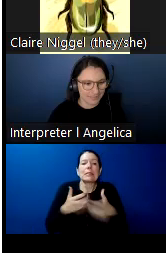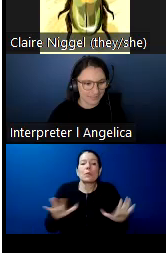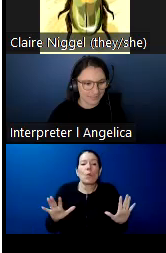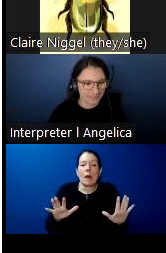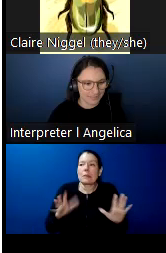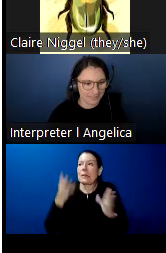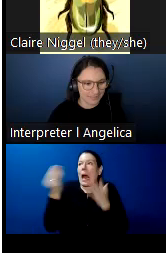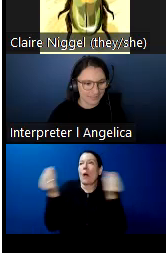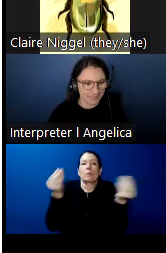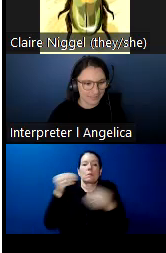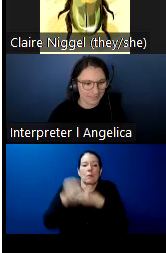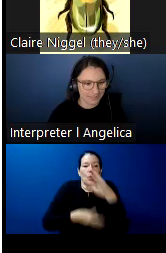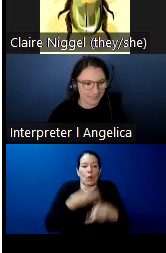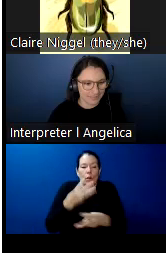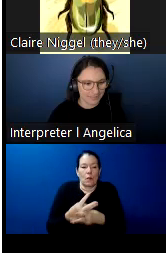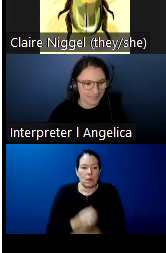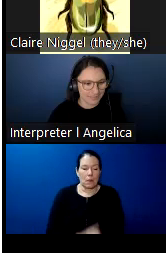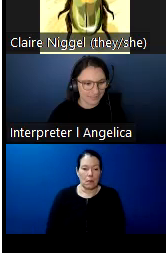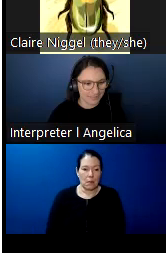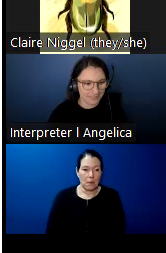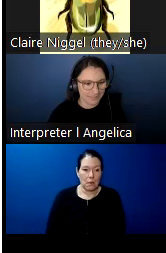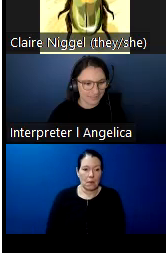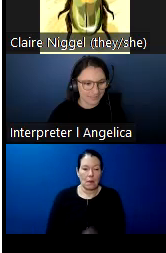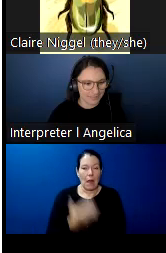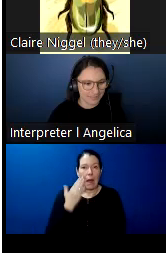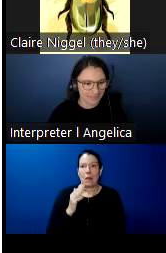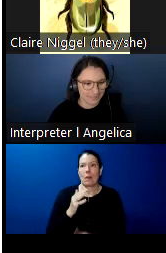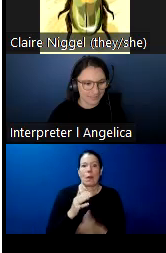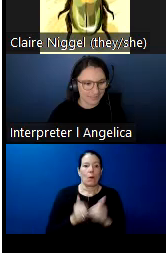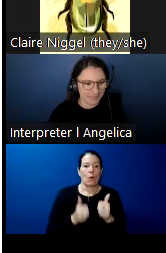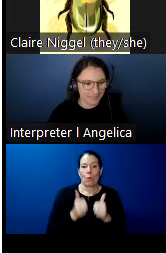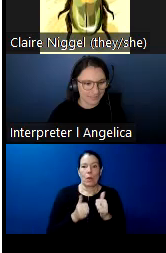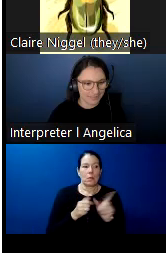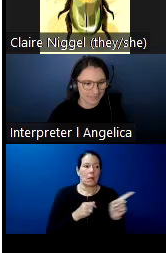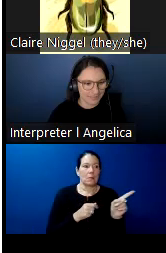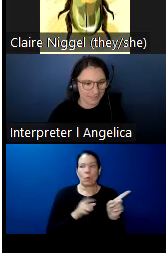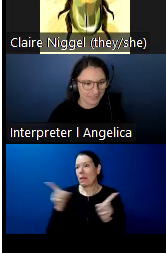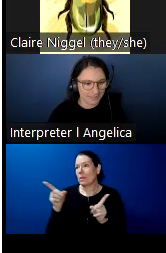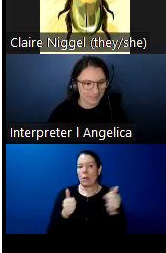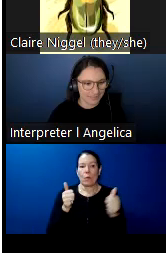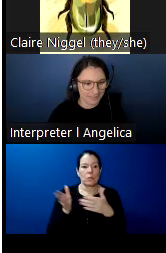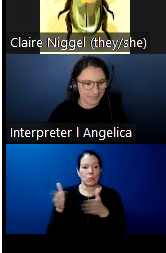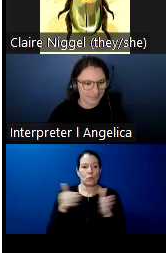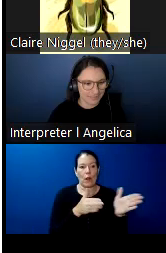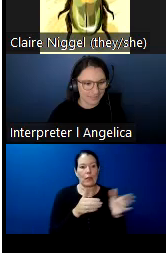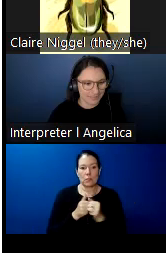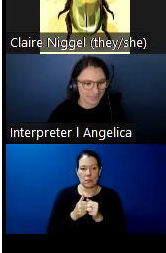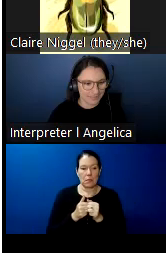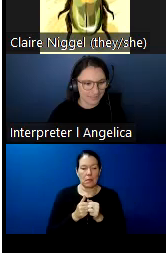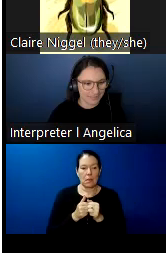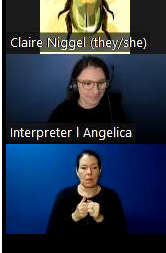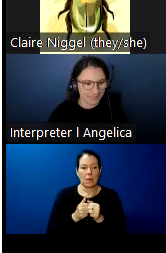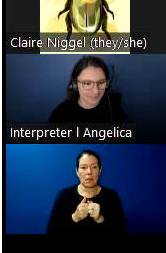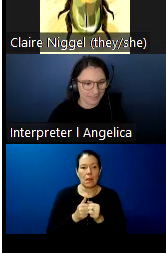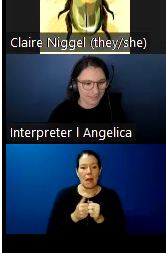in the world. So my career took a complete left turn, or right turn, I'm not sure. But my turn, let's start that over again. My career took a complete